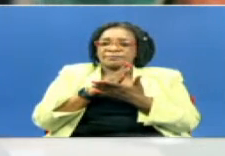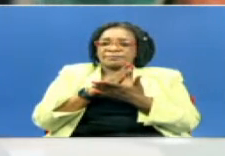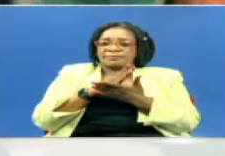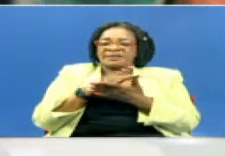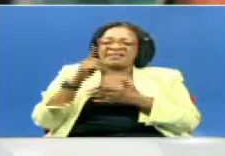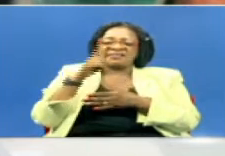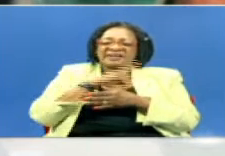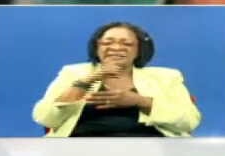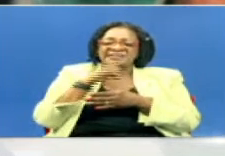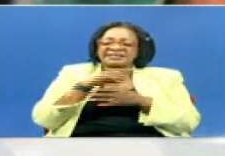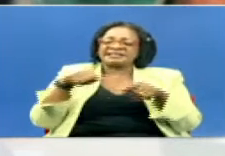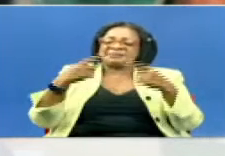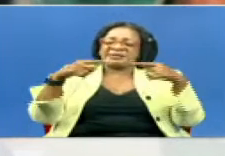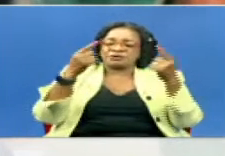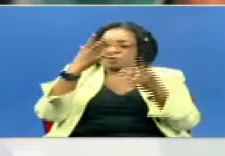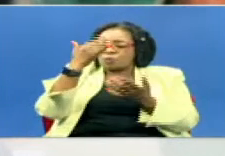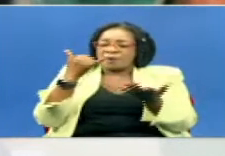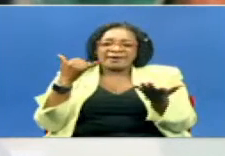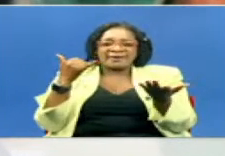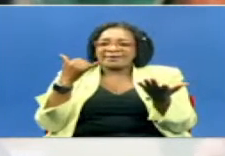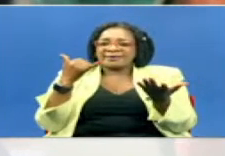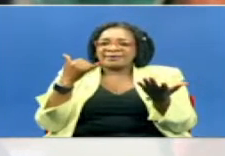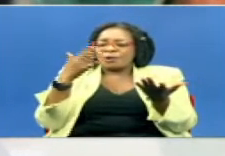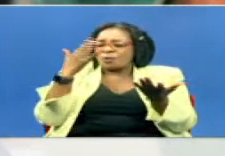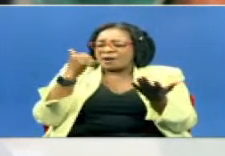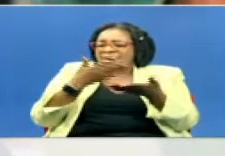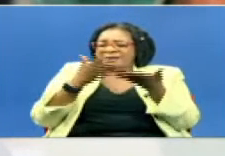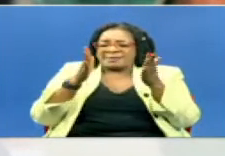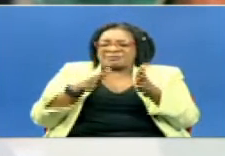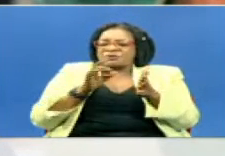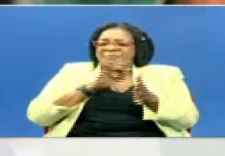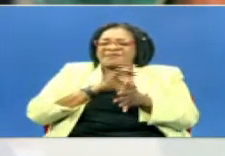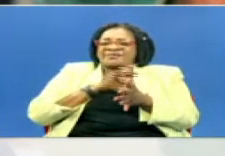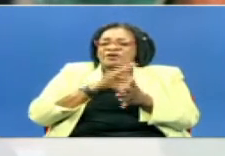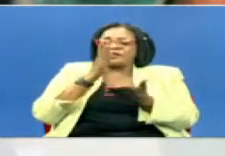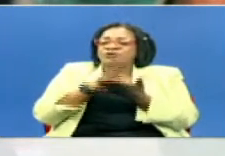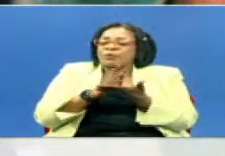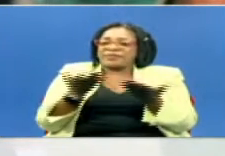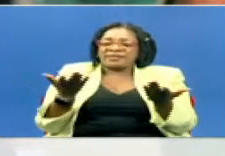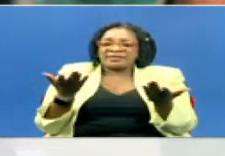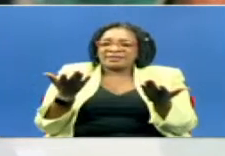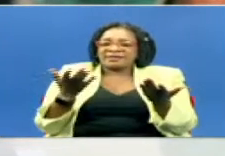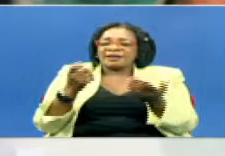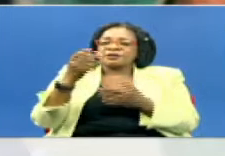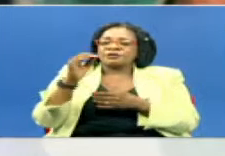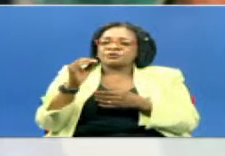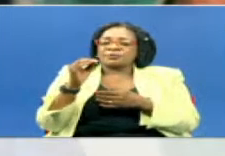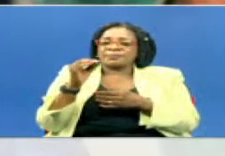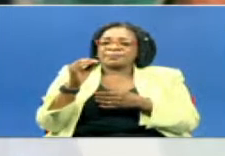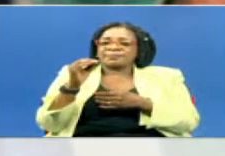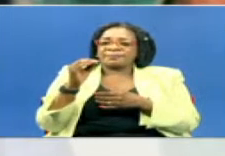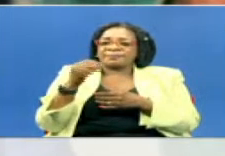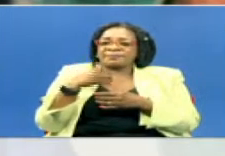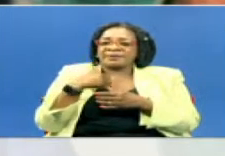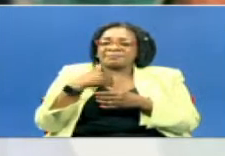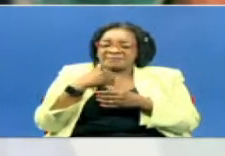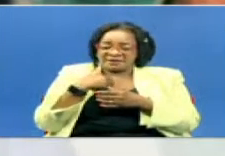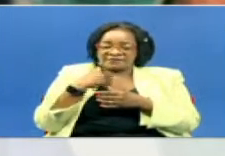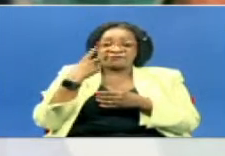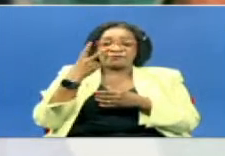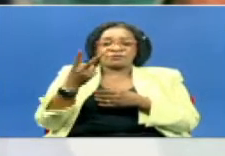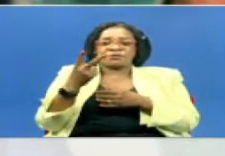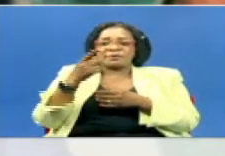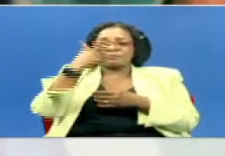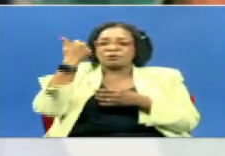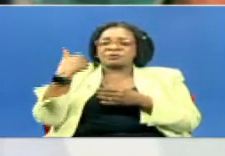thing, intimidation. Why? Why would anybody be afraid of the truth? So I hold the view, because I attended